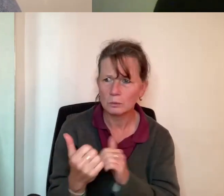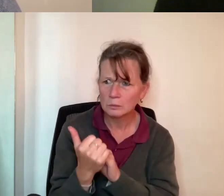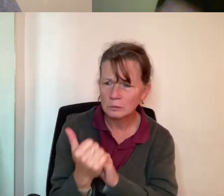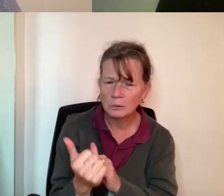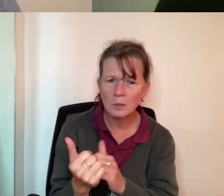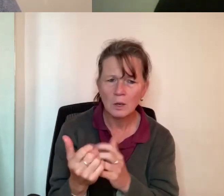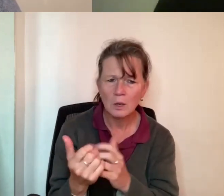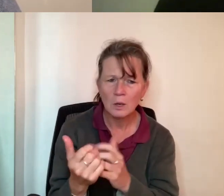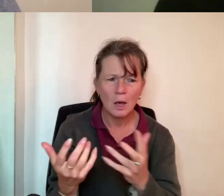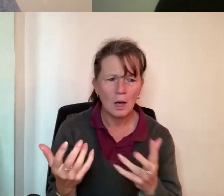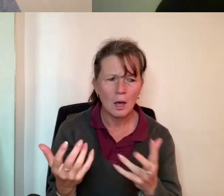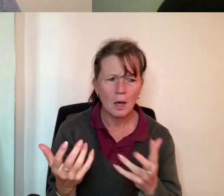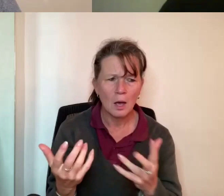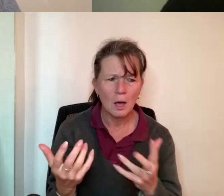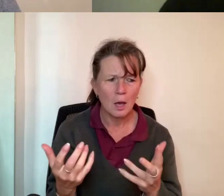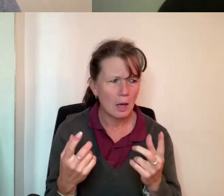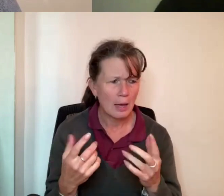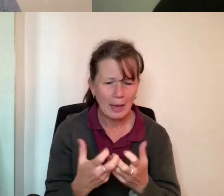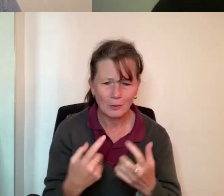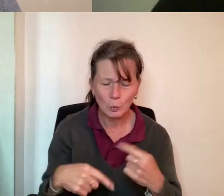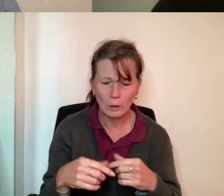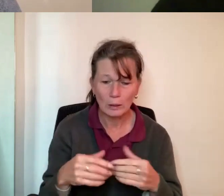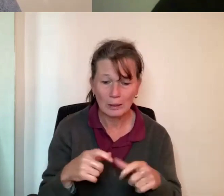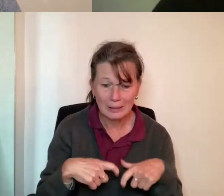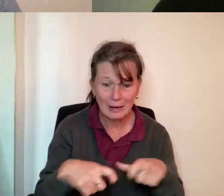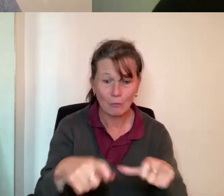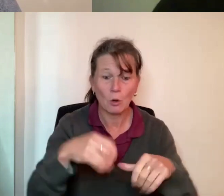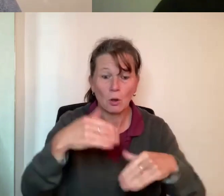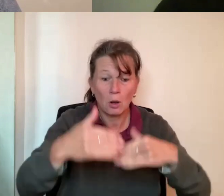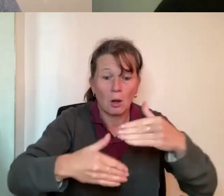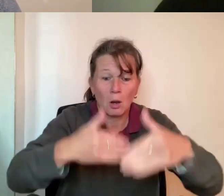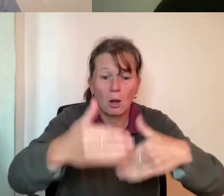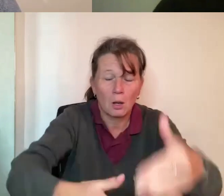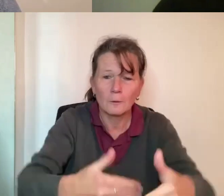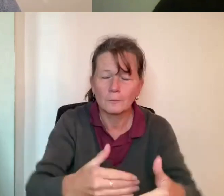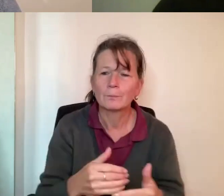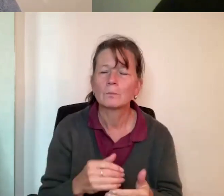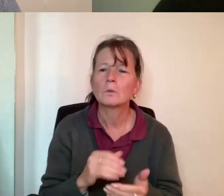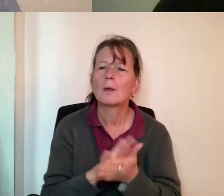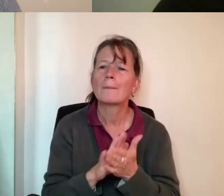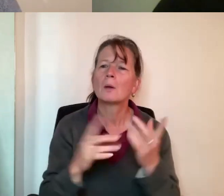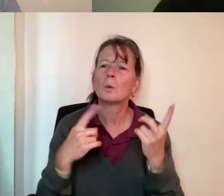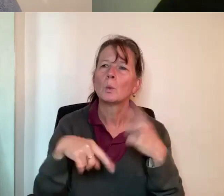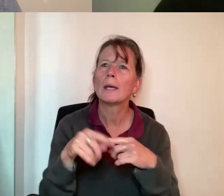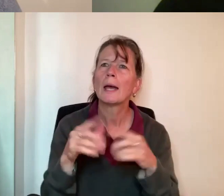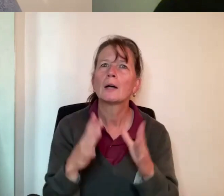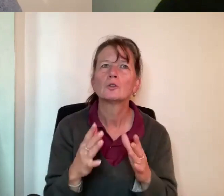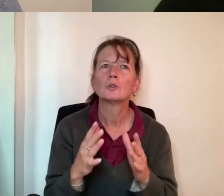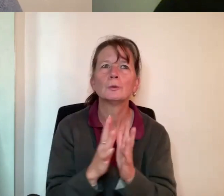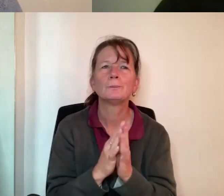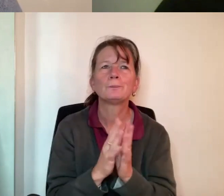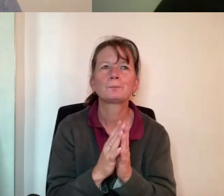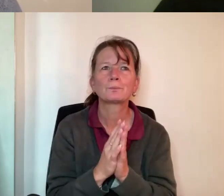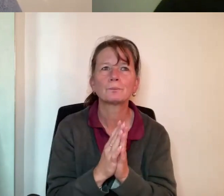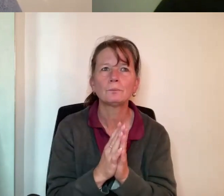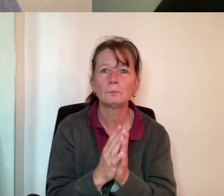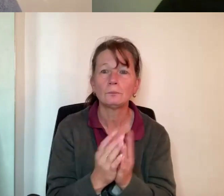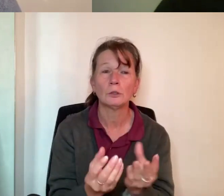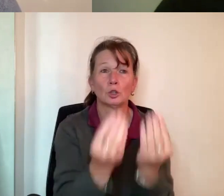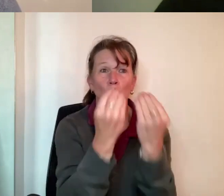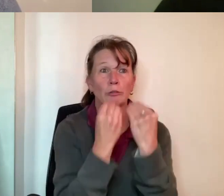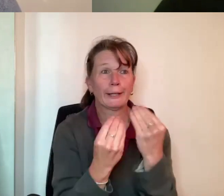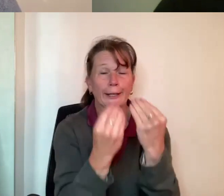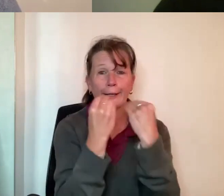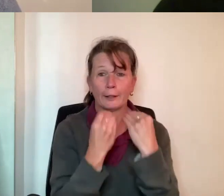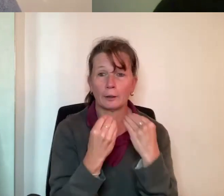or how do we take the process forward in a way? And it led us to doing some training